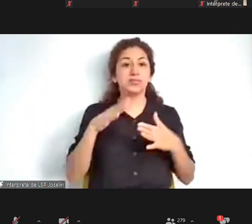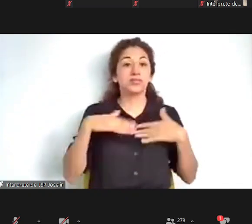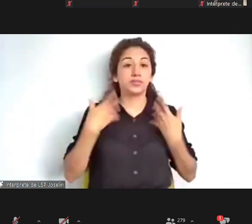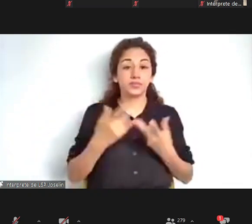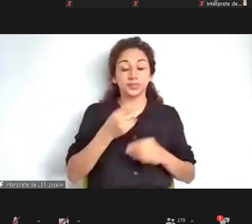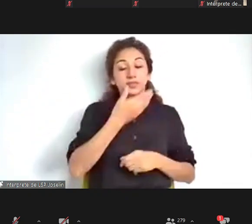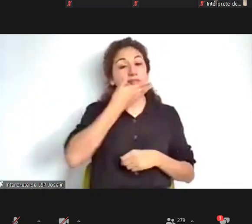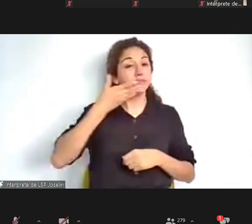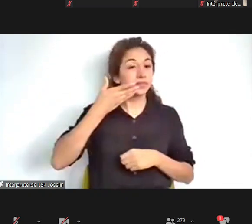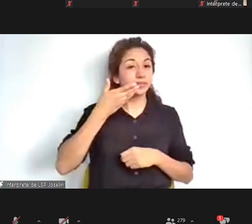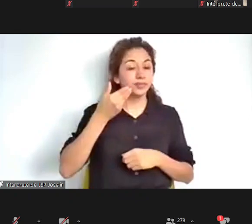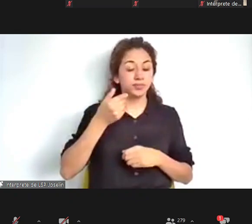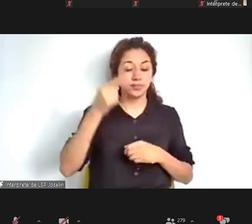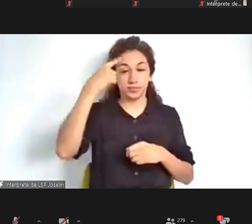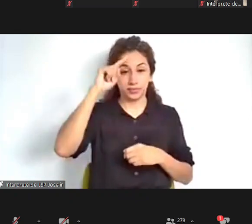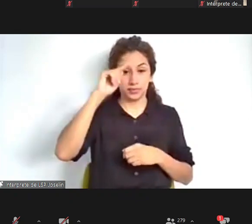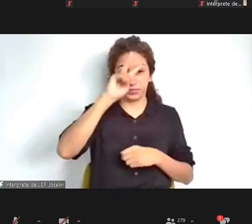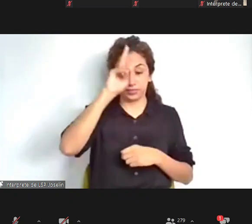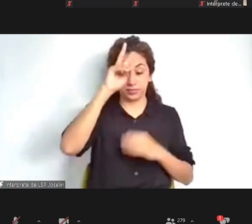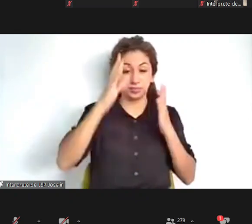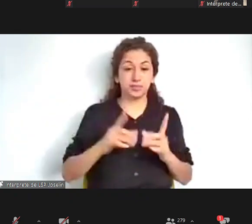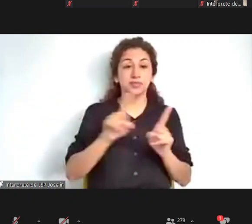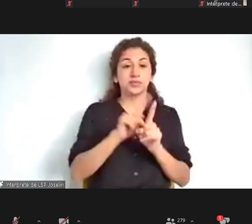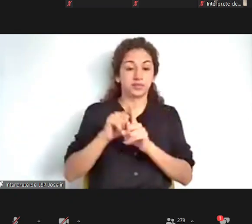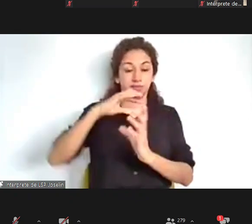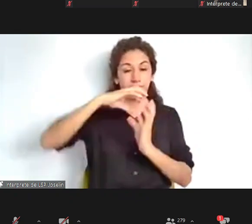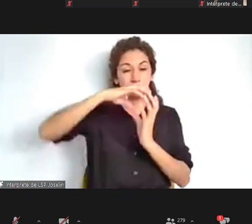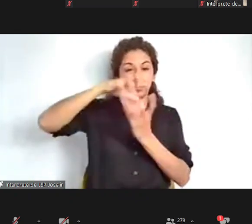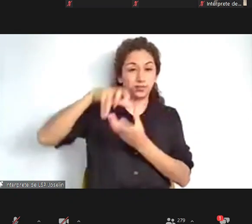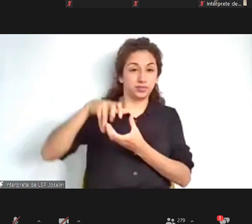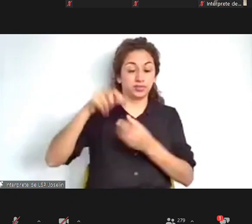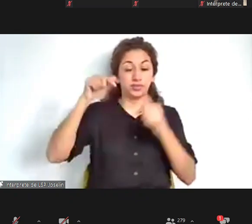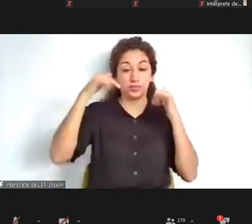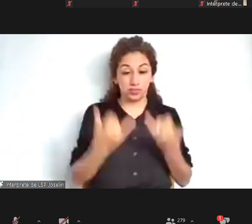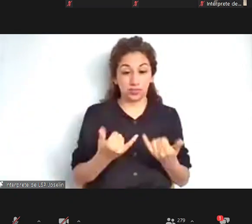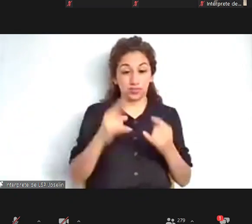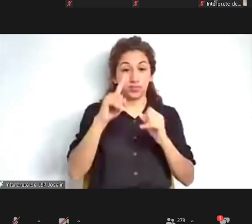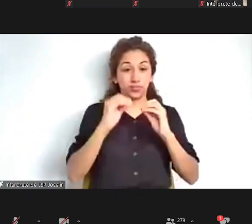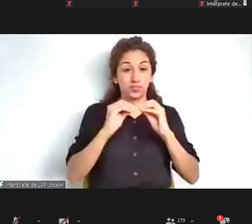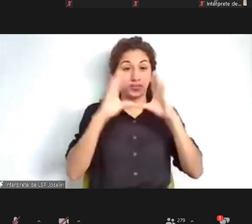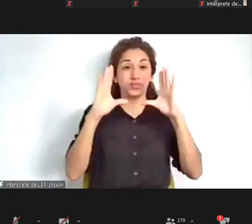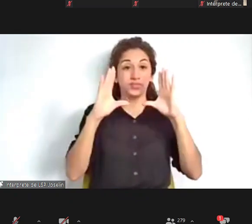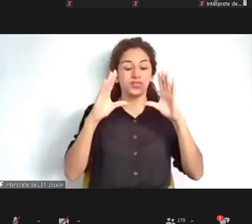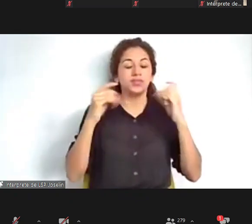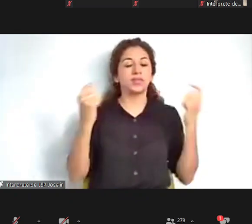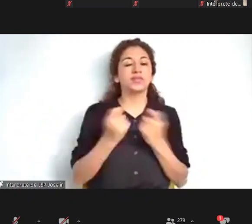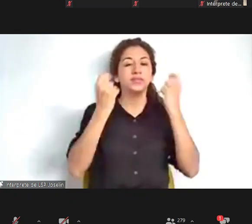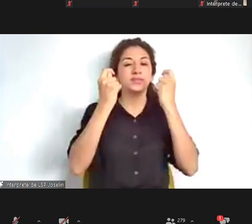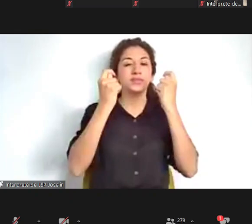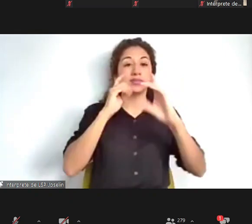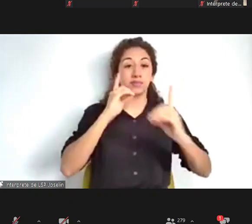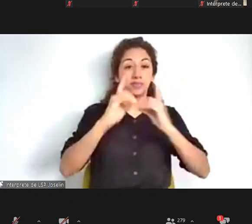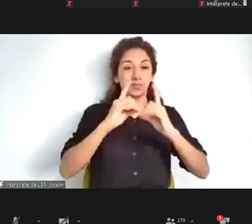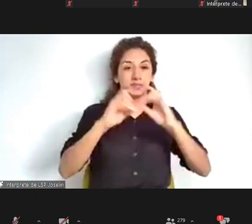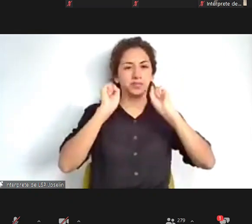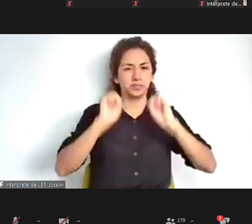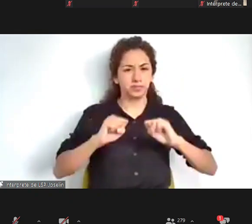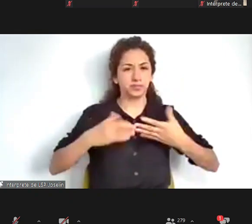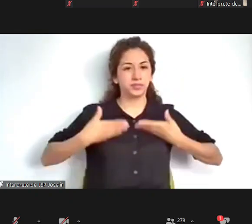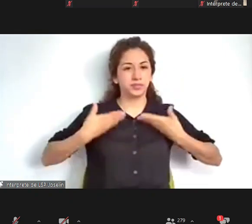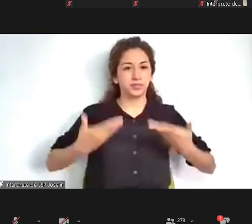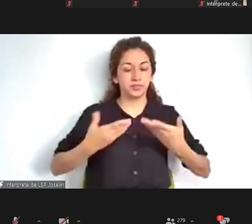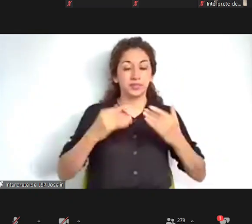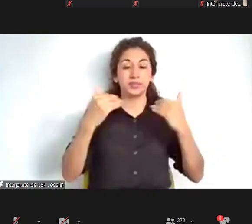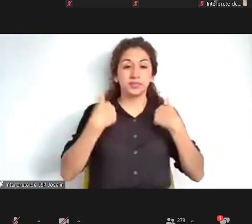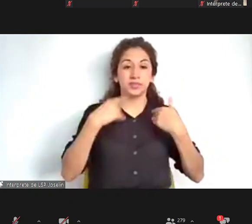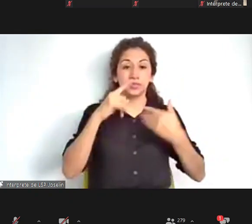an improvement to the uh peruvian society and planet itself today it's a day to celebrate that the dialogue is